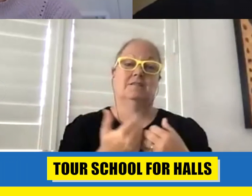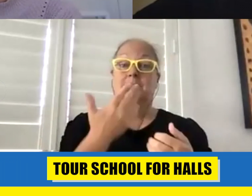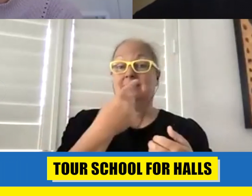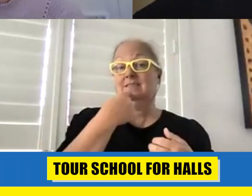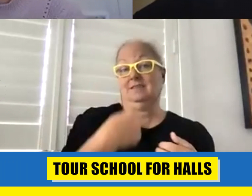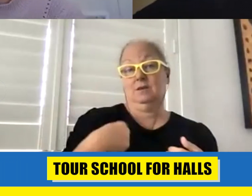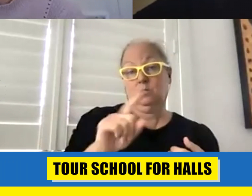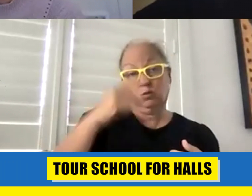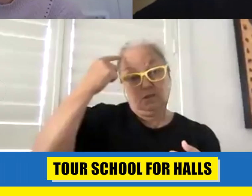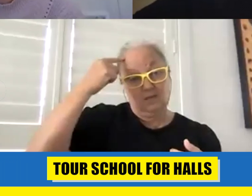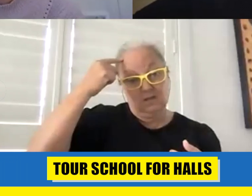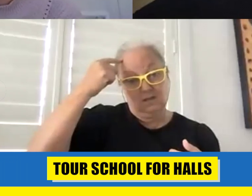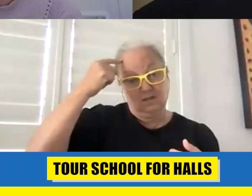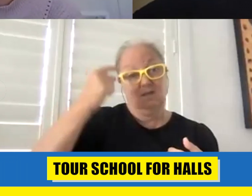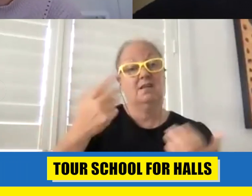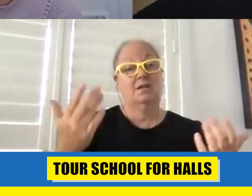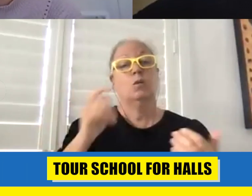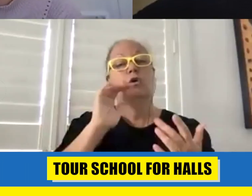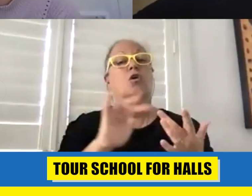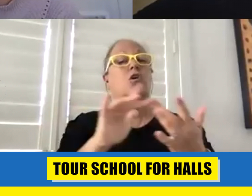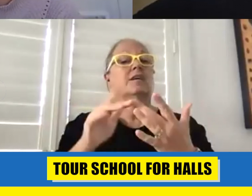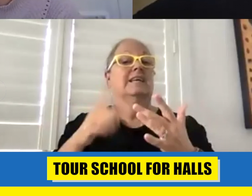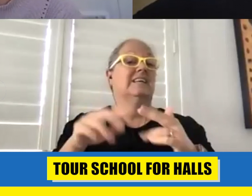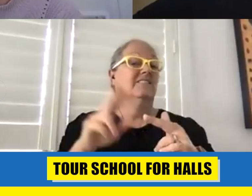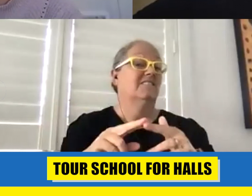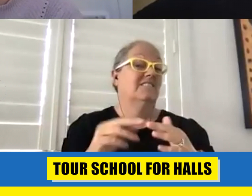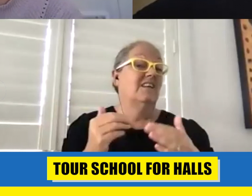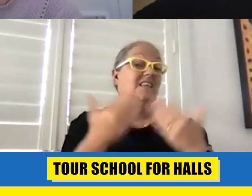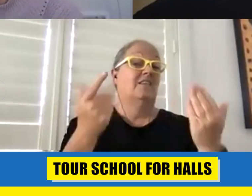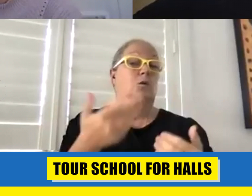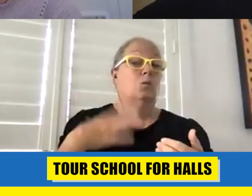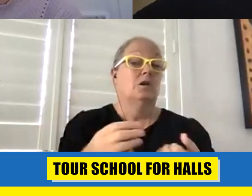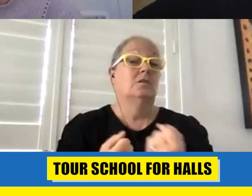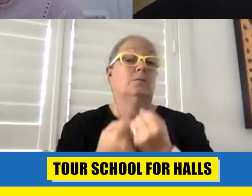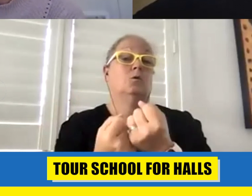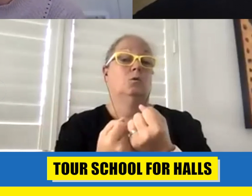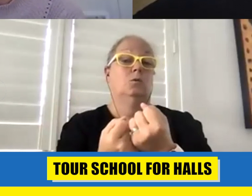think. And as always, be in touch if there's anything you'd like support from us with.